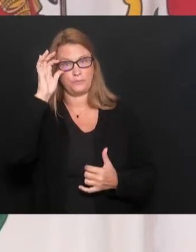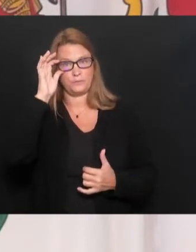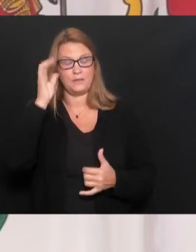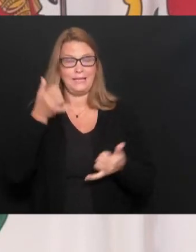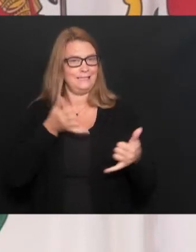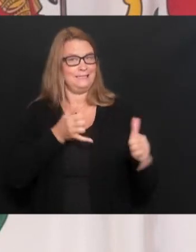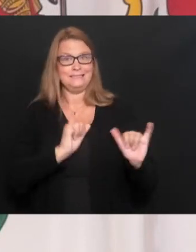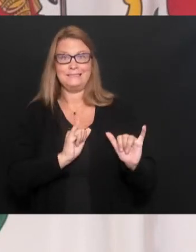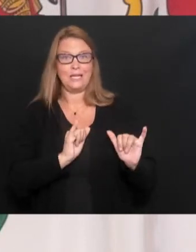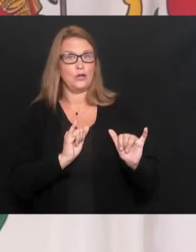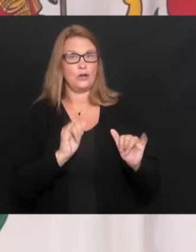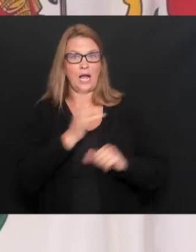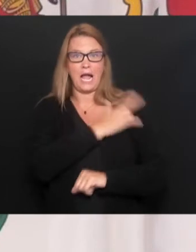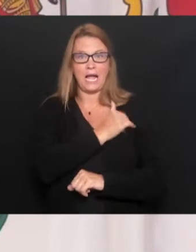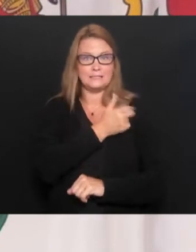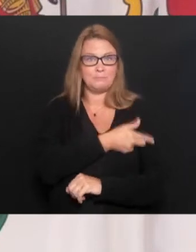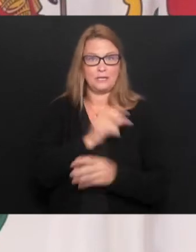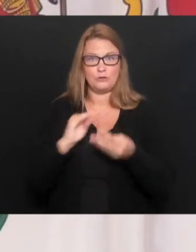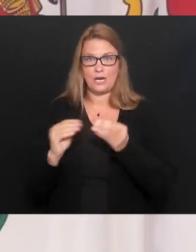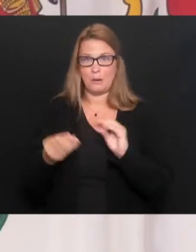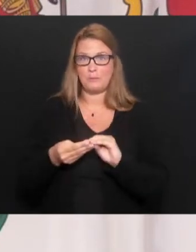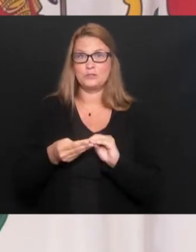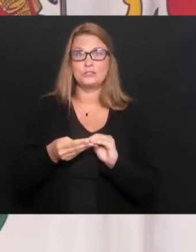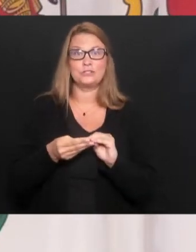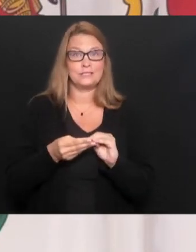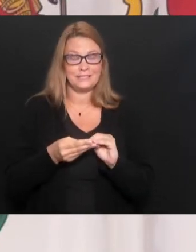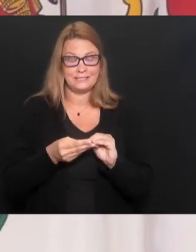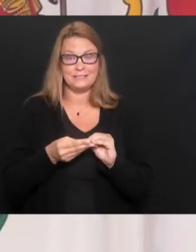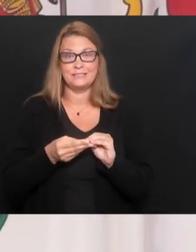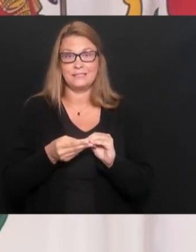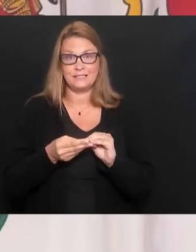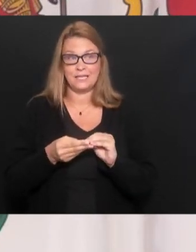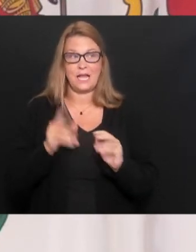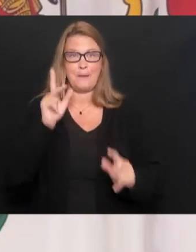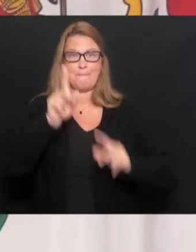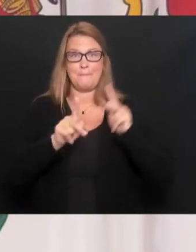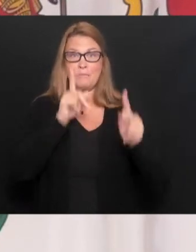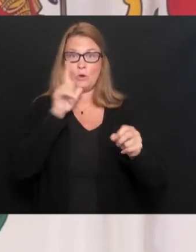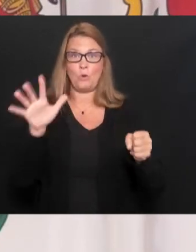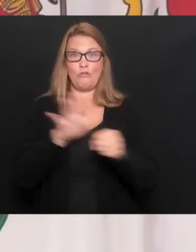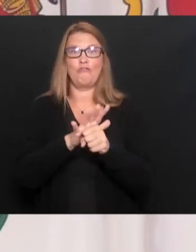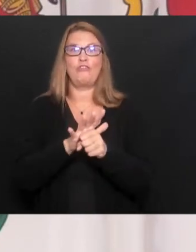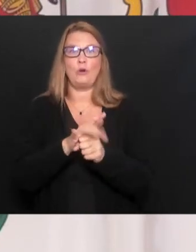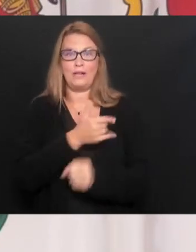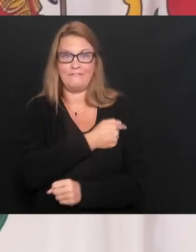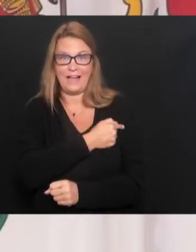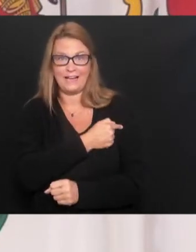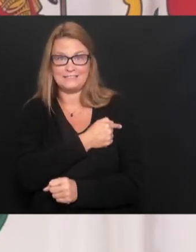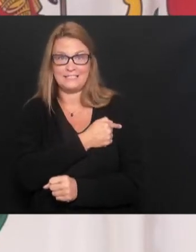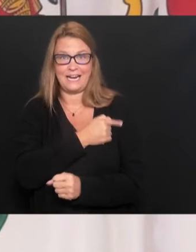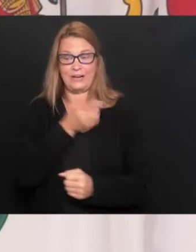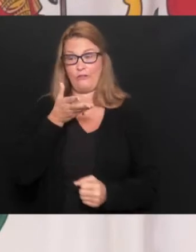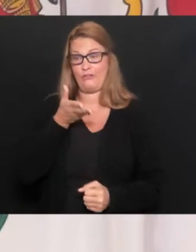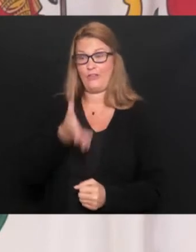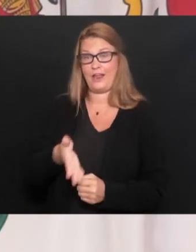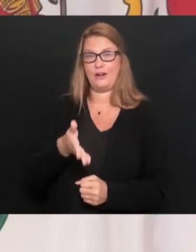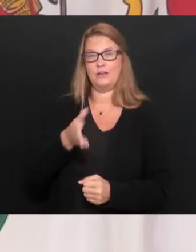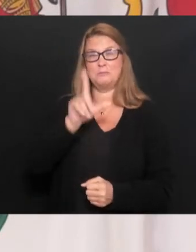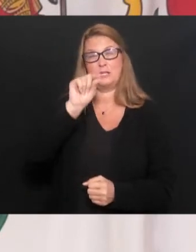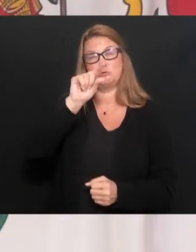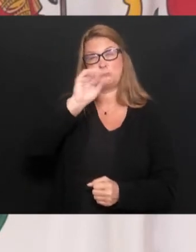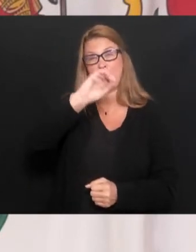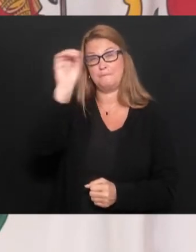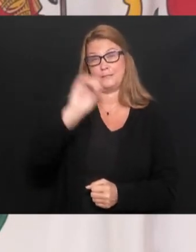Still, our hospitalization numbers as far as those that are fully vaccinated that are in our hospitals are about